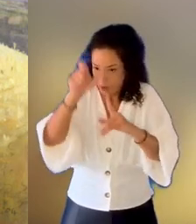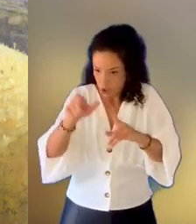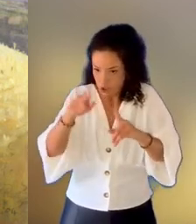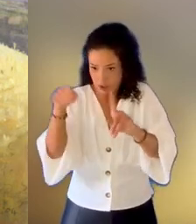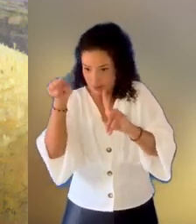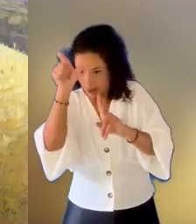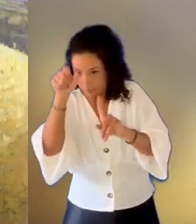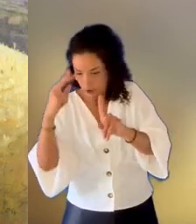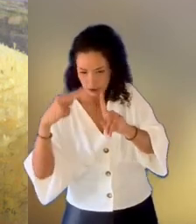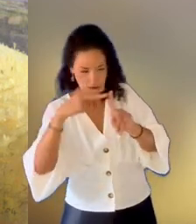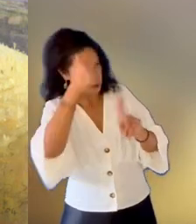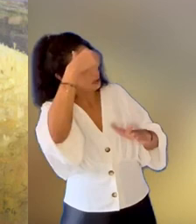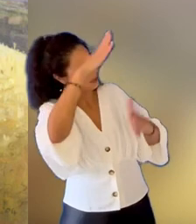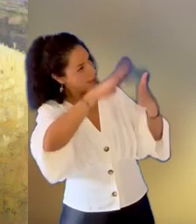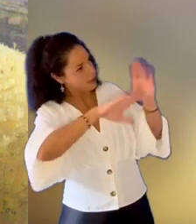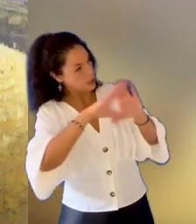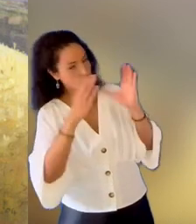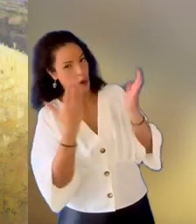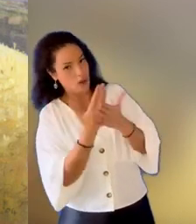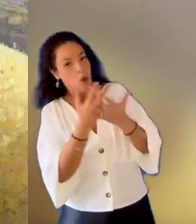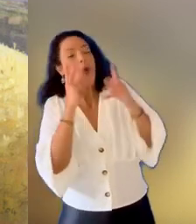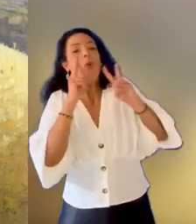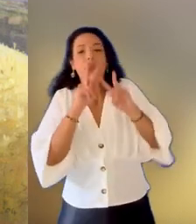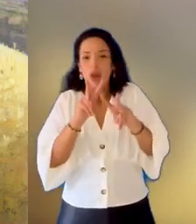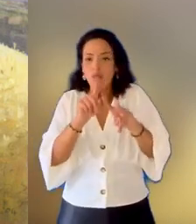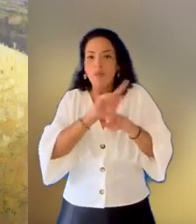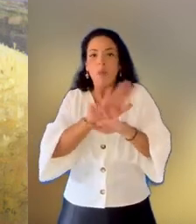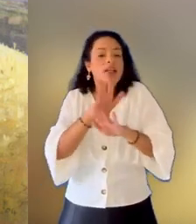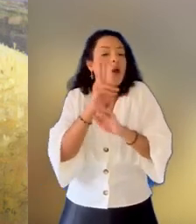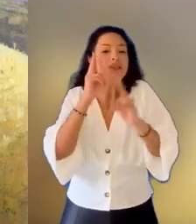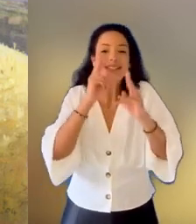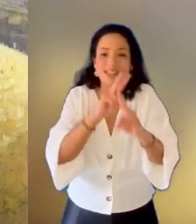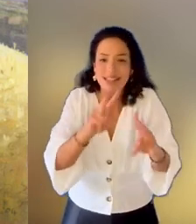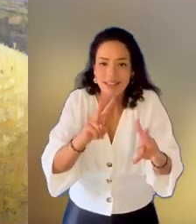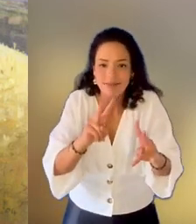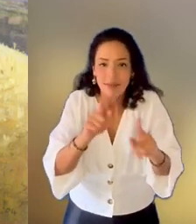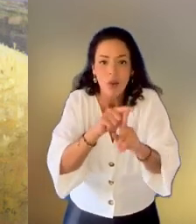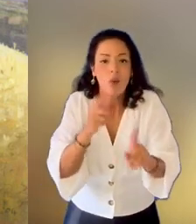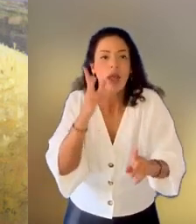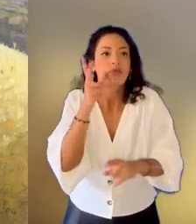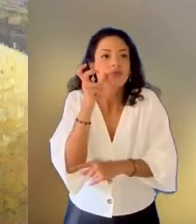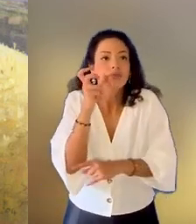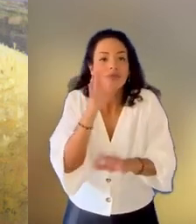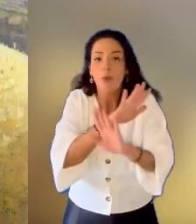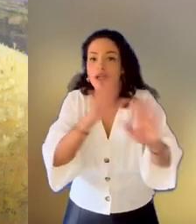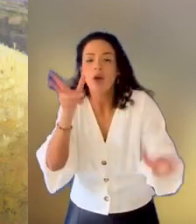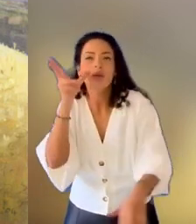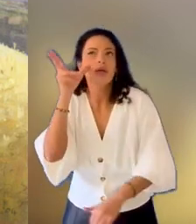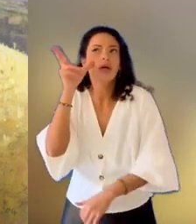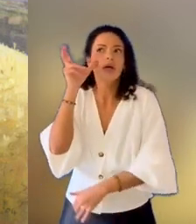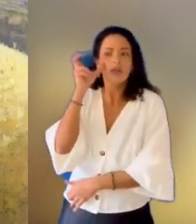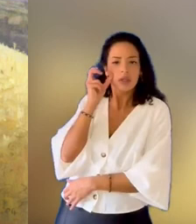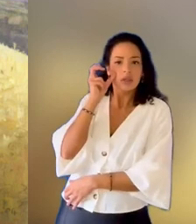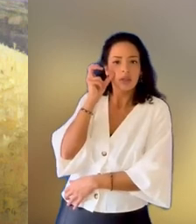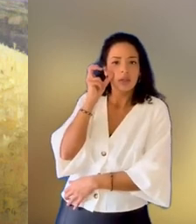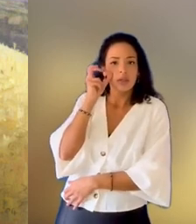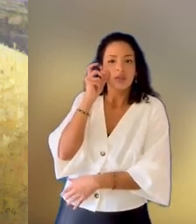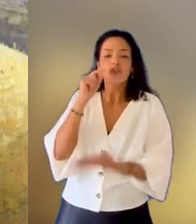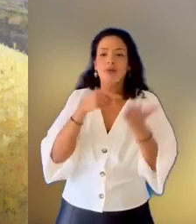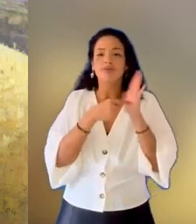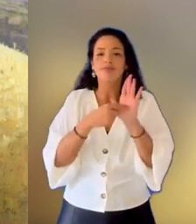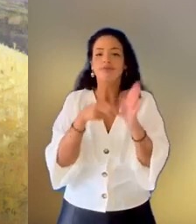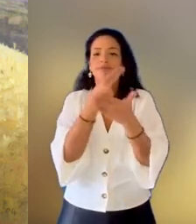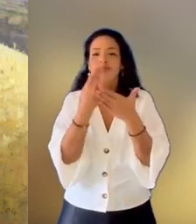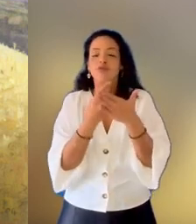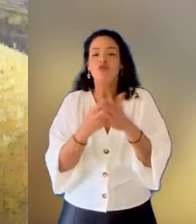world. All too often we look, but we do not see, listen, but we do not hear. I've shared an illustration with you on your screen